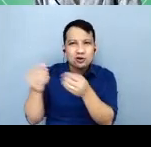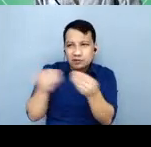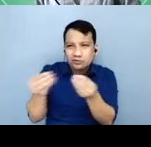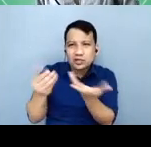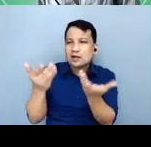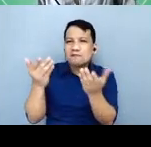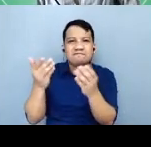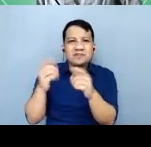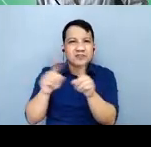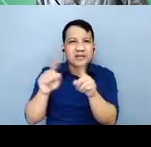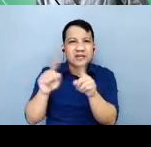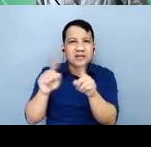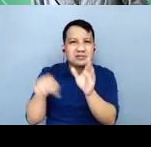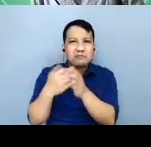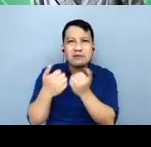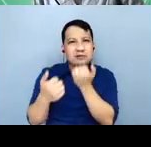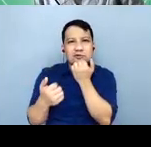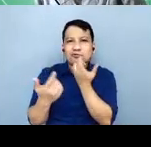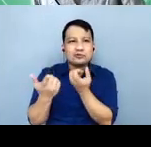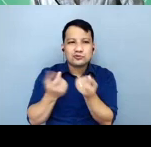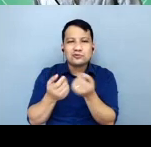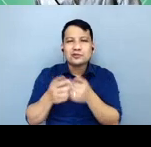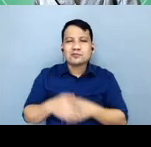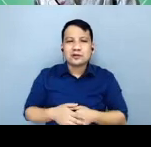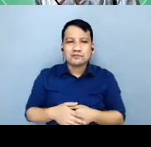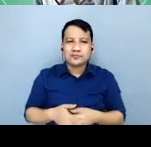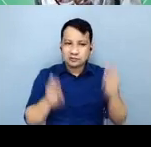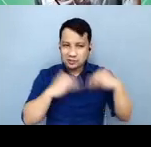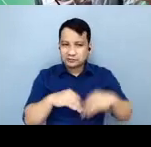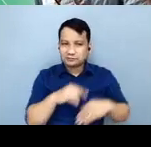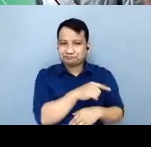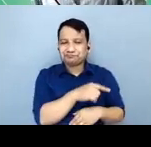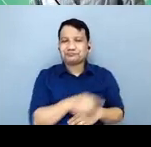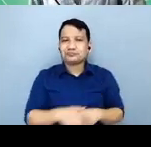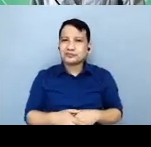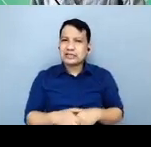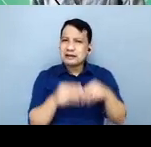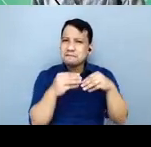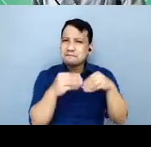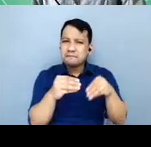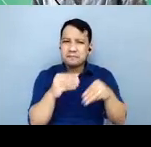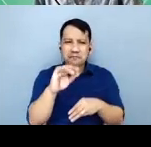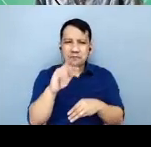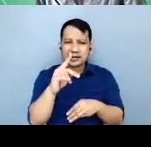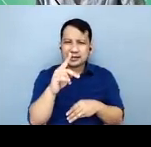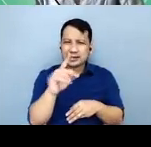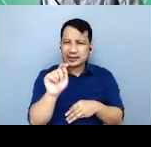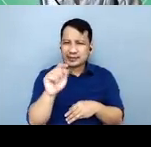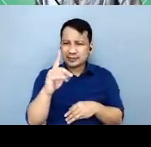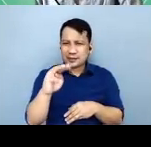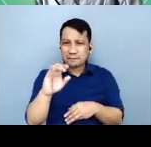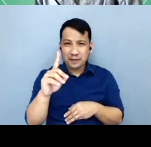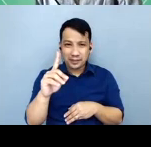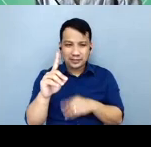Okay. Next is market demand. So this one's a bit tricky. We know that sustainable design and green marketing, green products